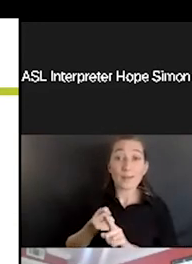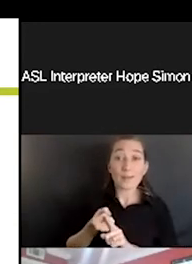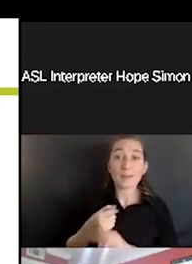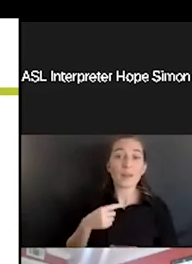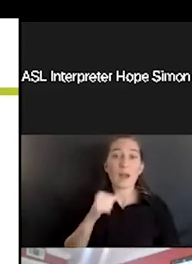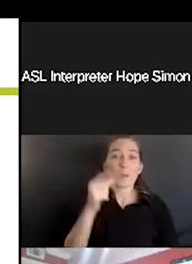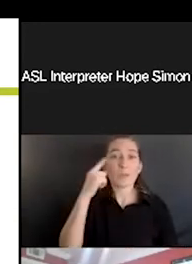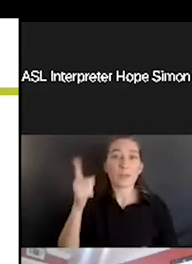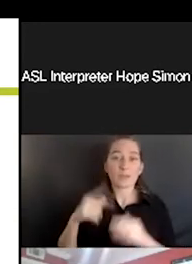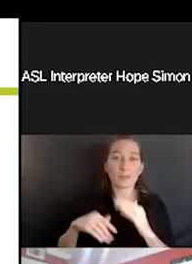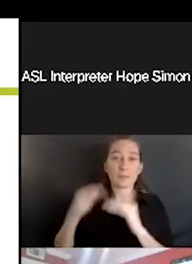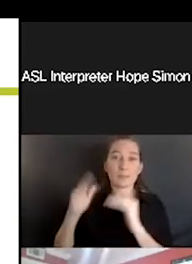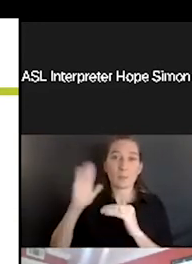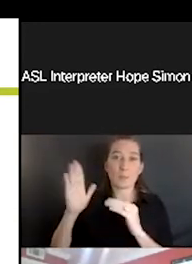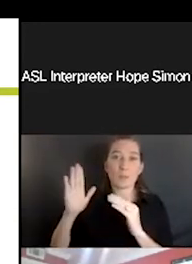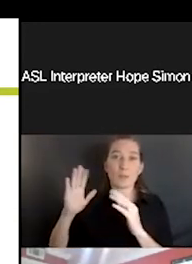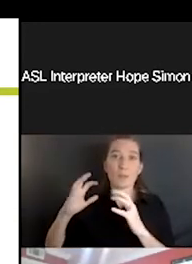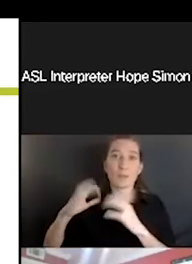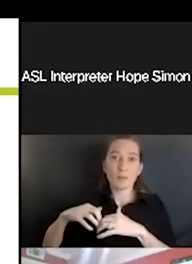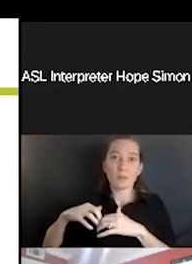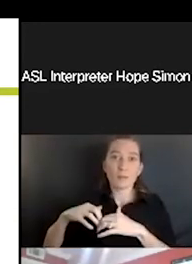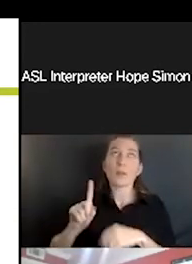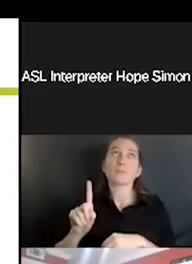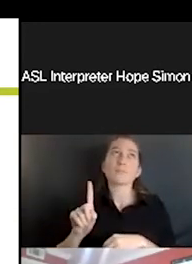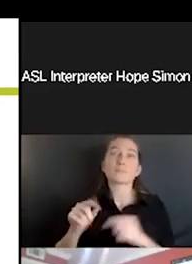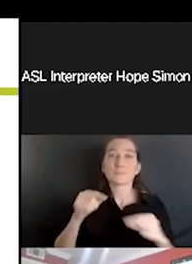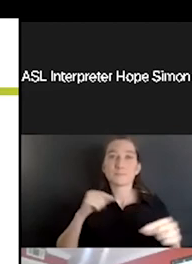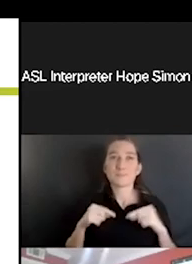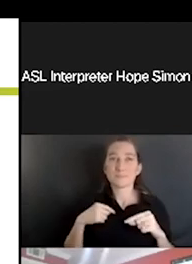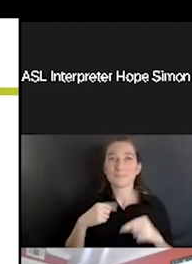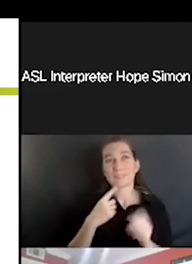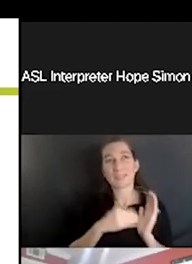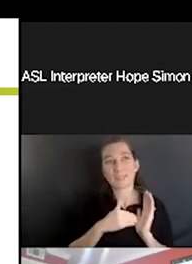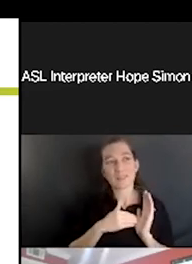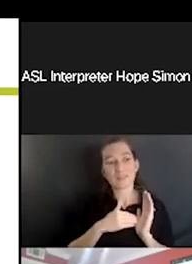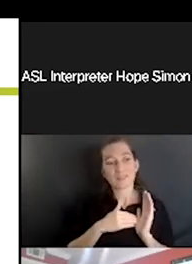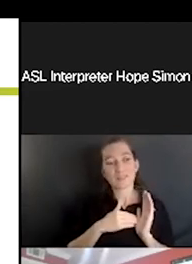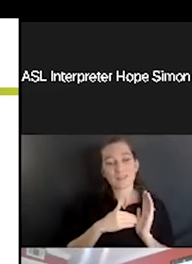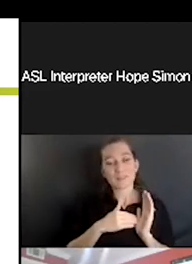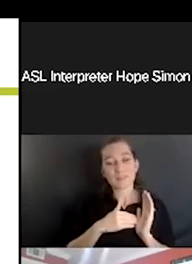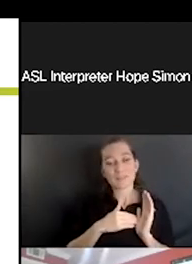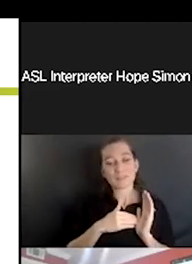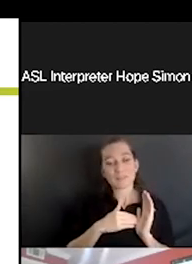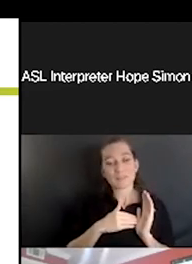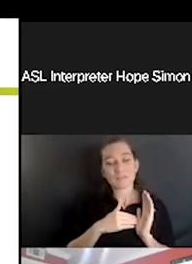Let me rephrase what I just said. We have not observed in past earthquakes that these types of